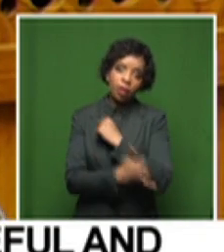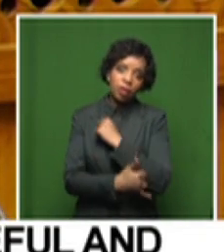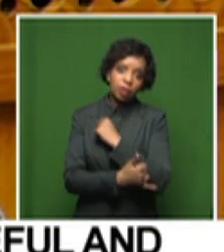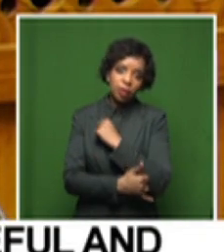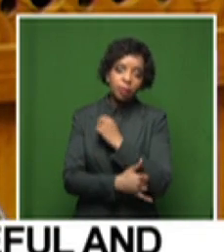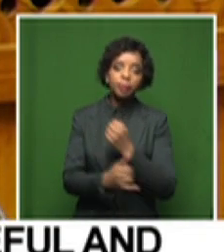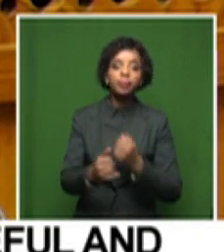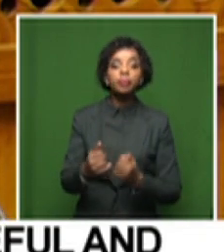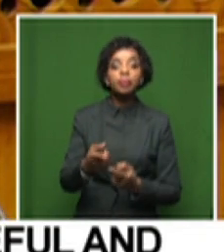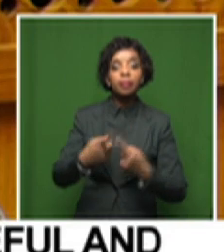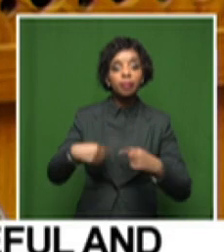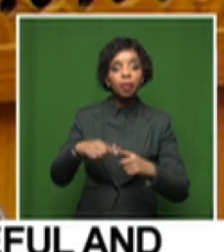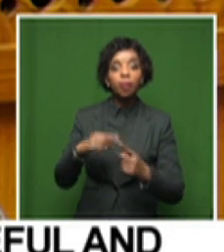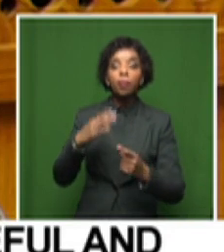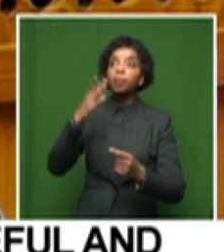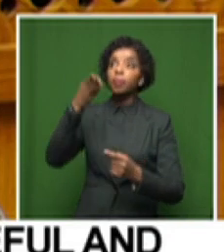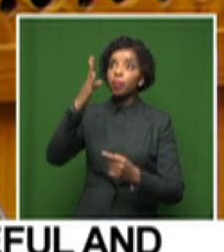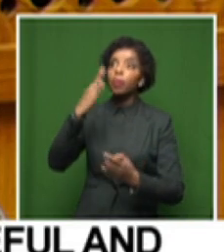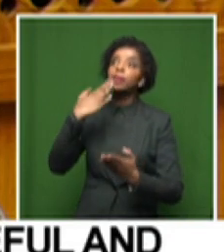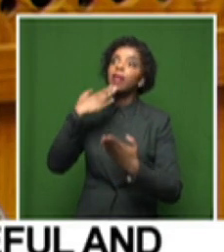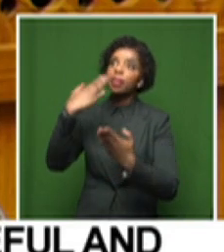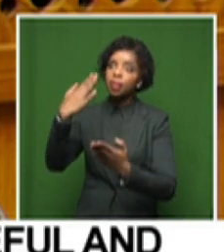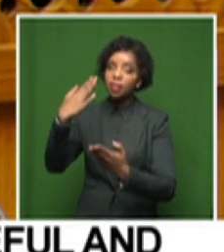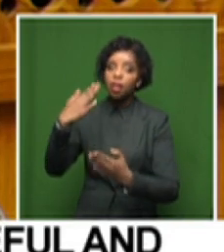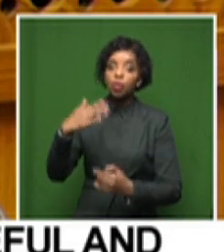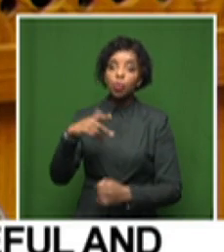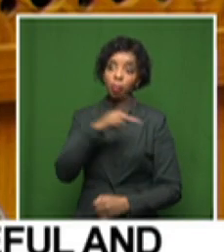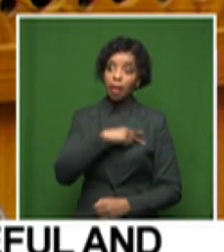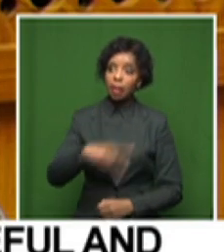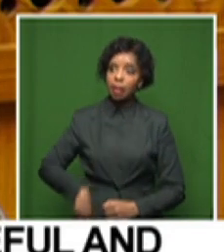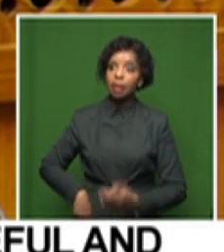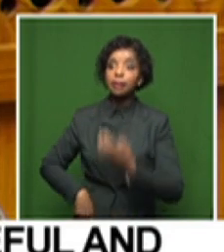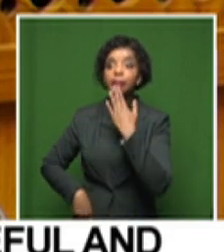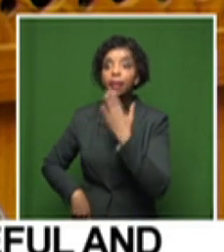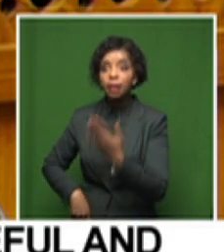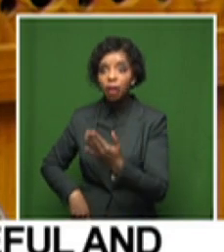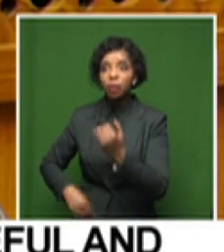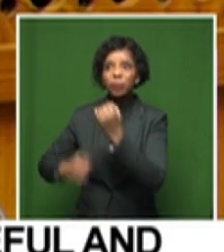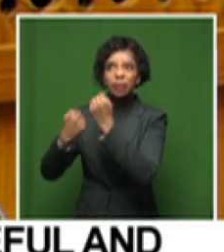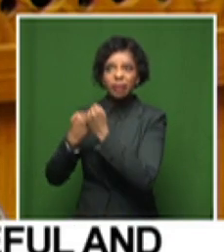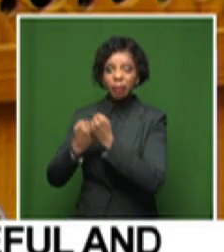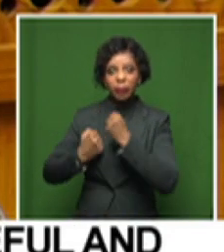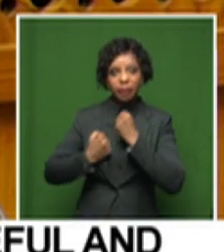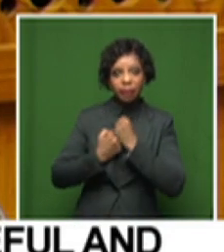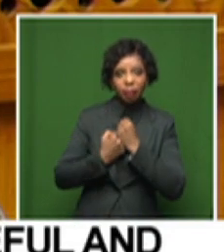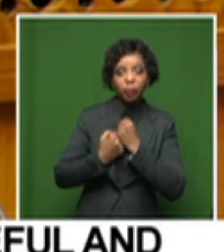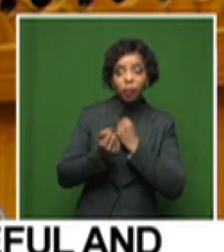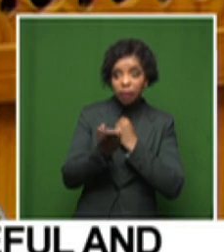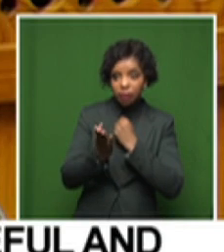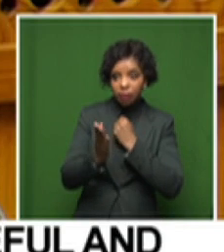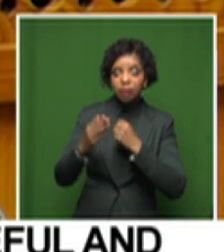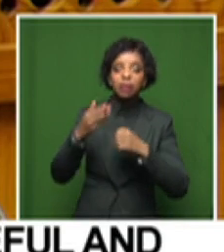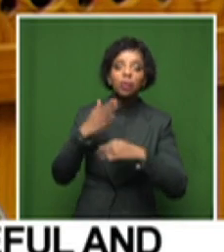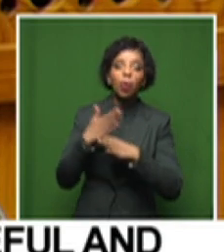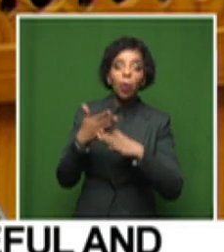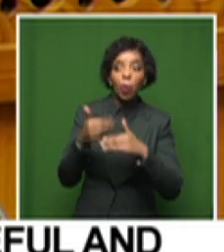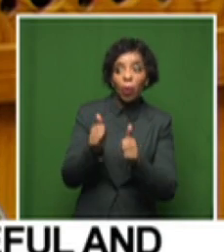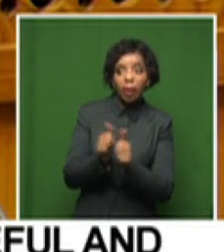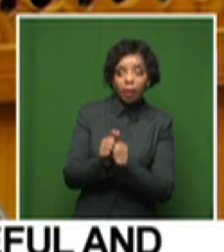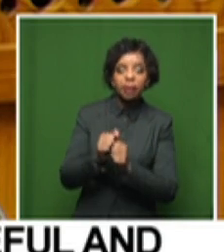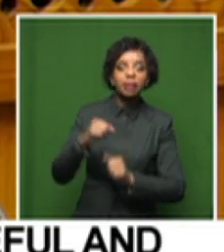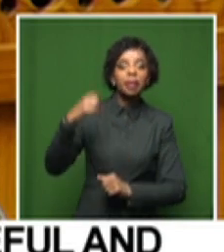and the Deputy President for their support, Cabinet colleagues, the members of the Minister's Committee on the Budget,